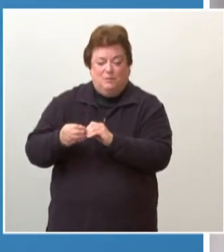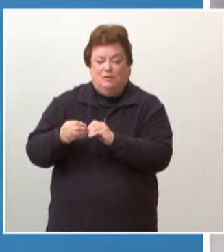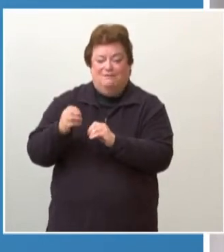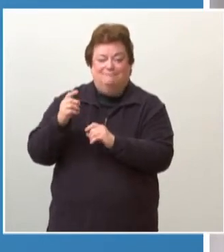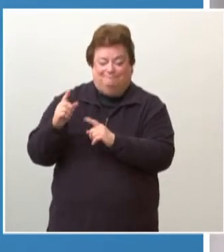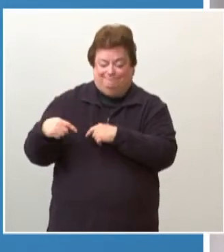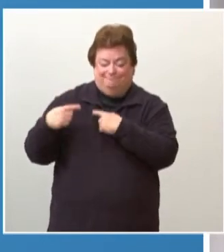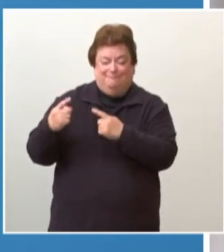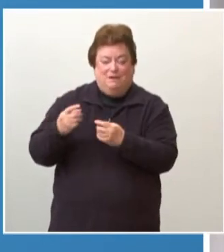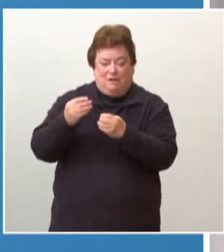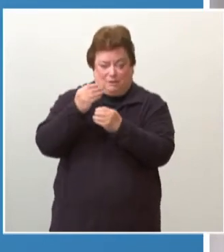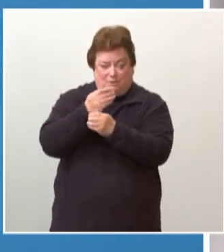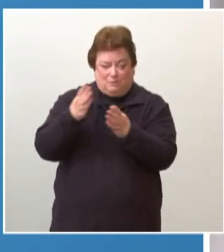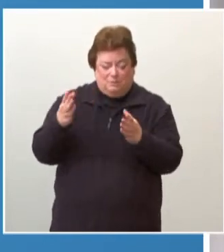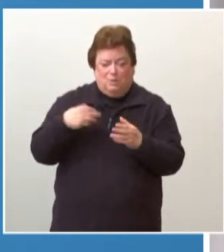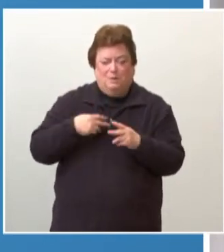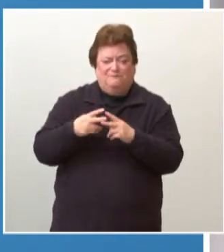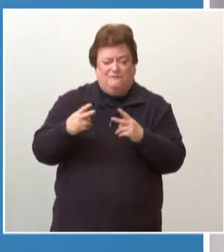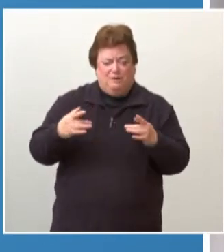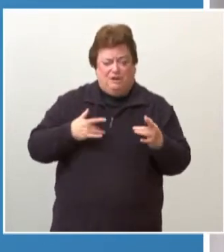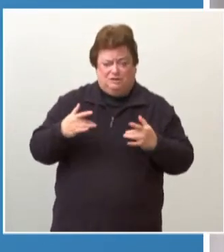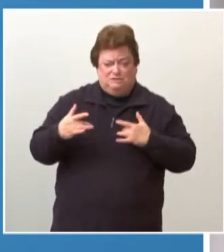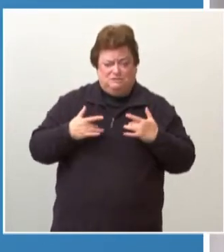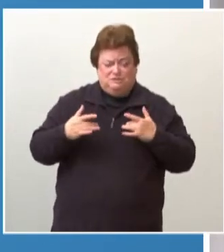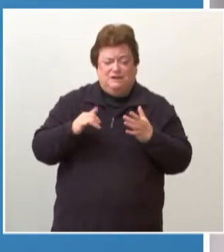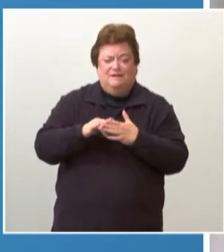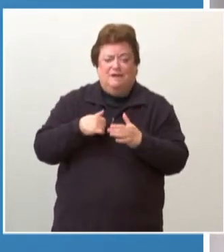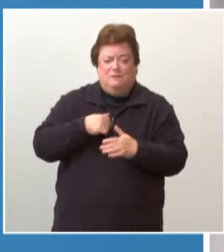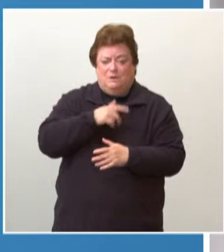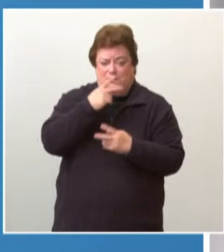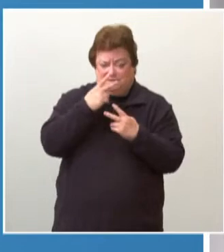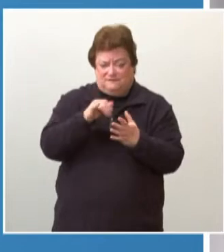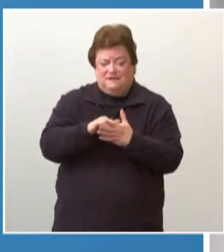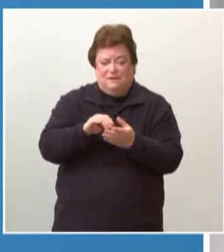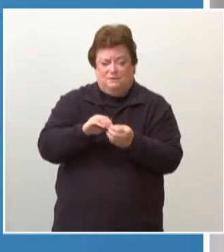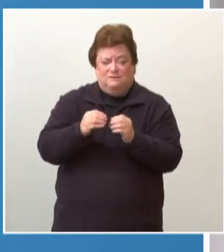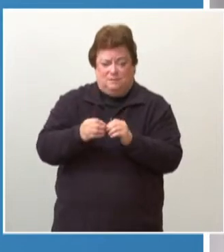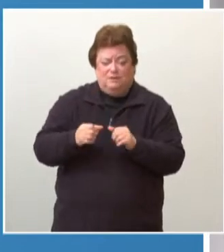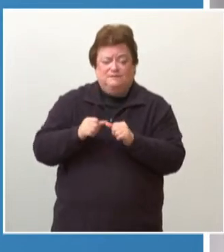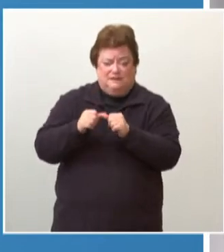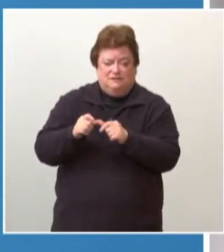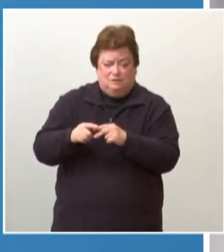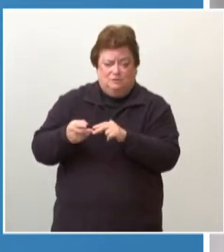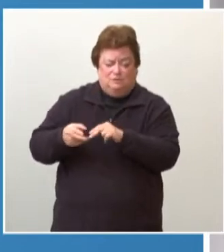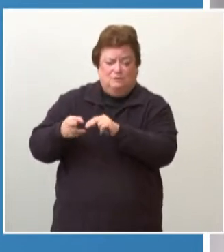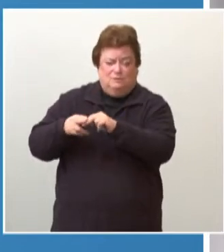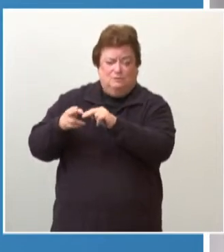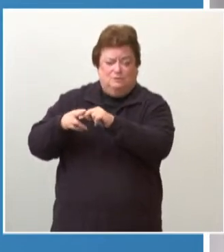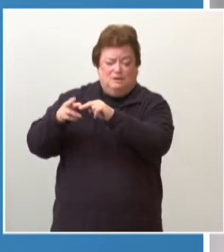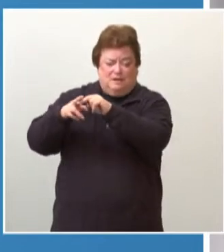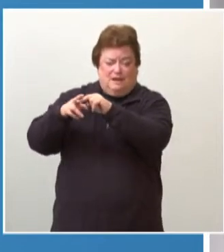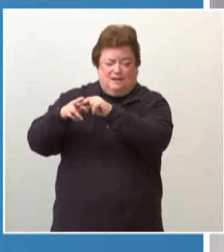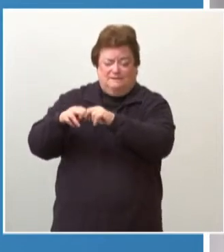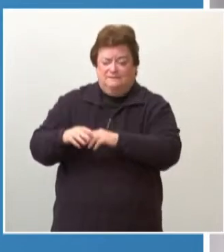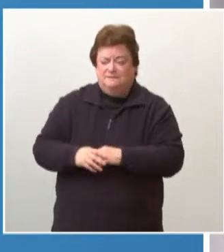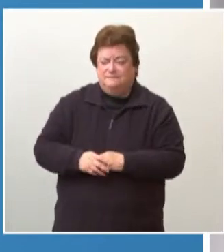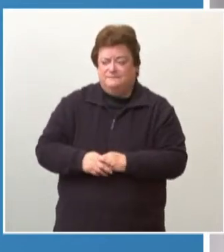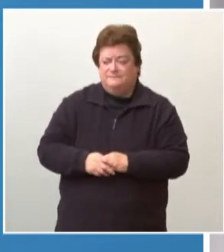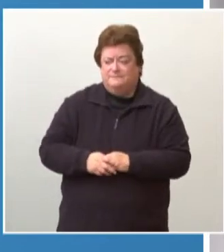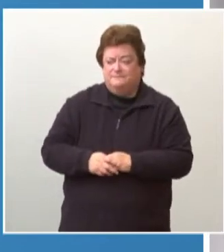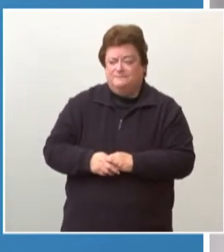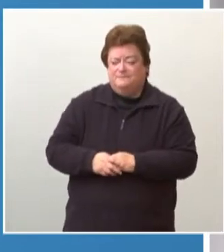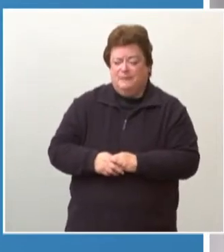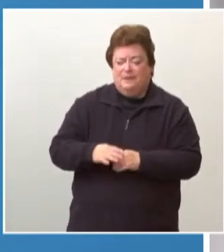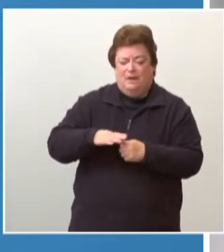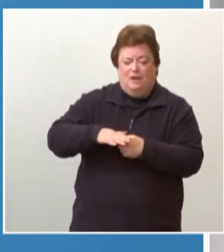reported. We are very concerned that we will see this trend locally due to the large number of new cases we are experiencing.